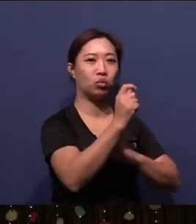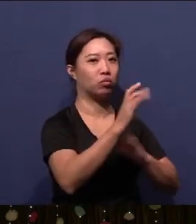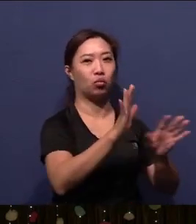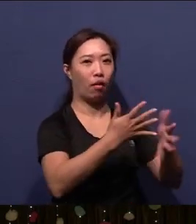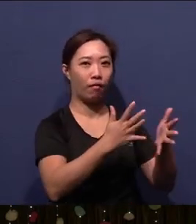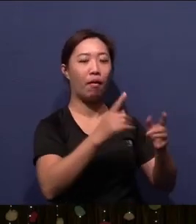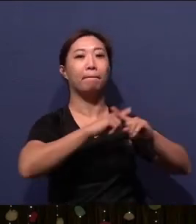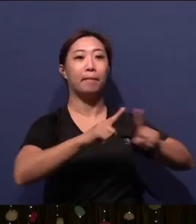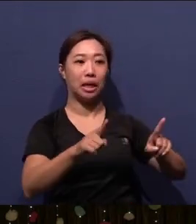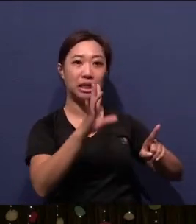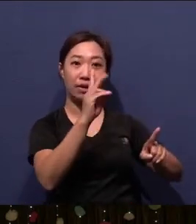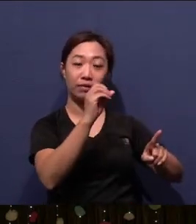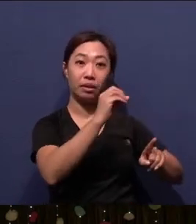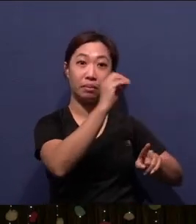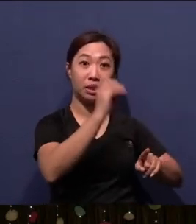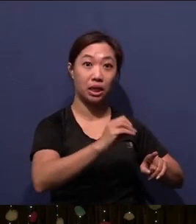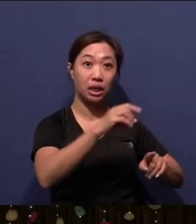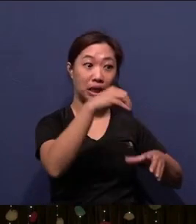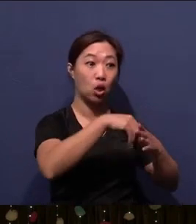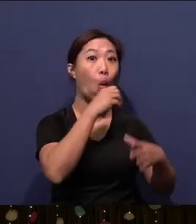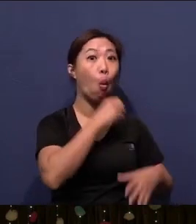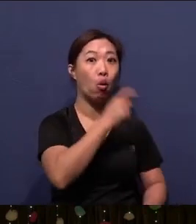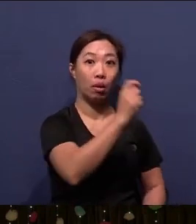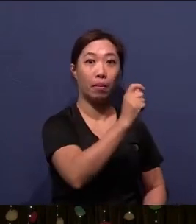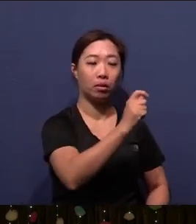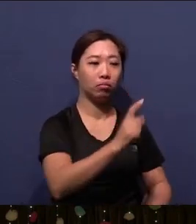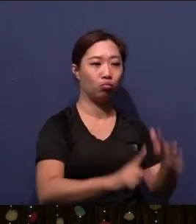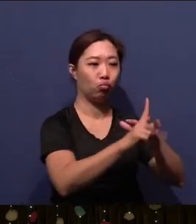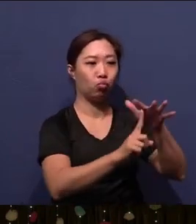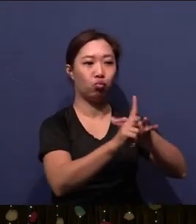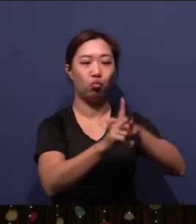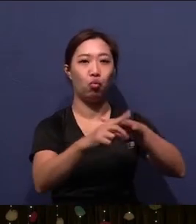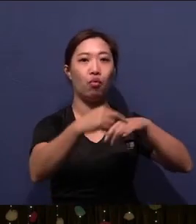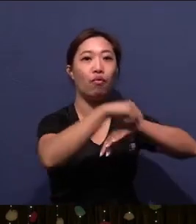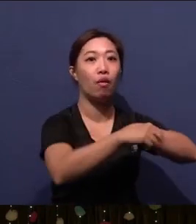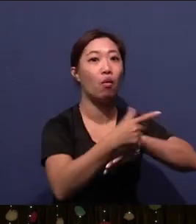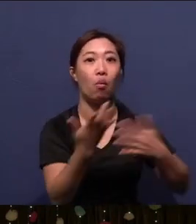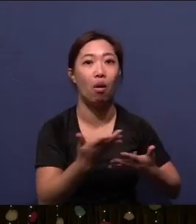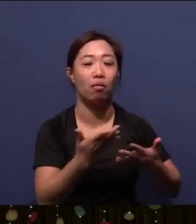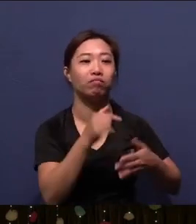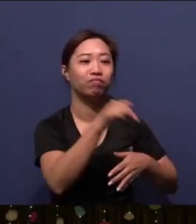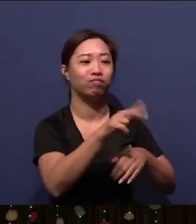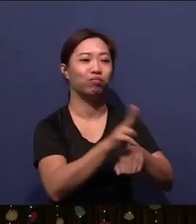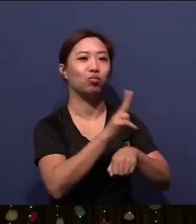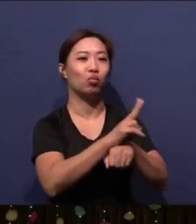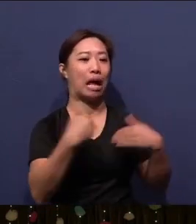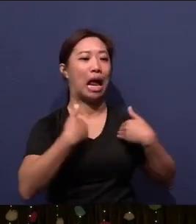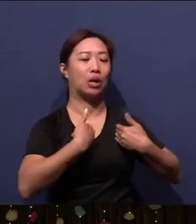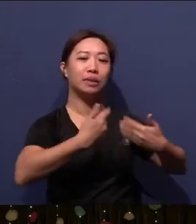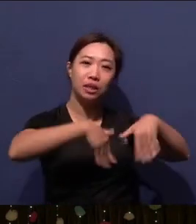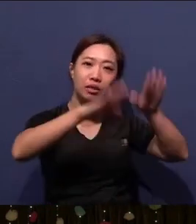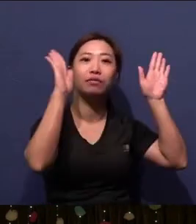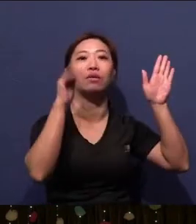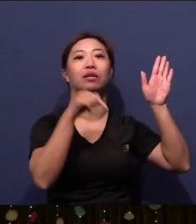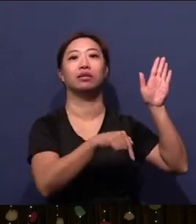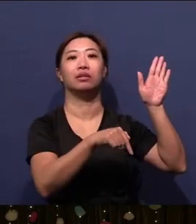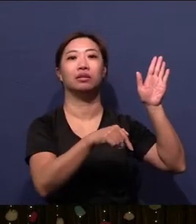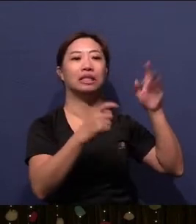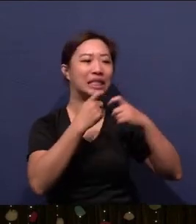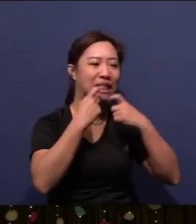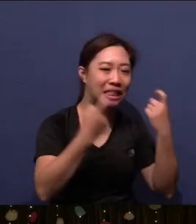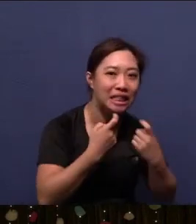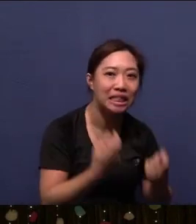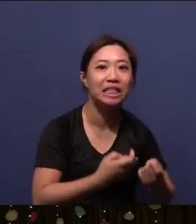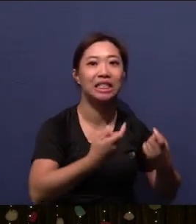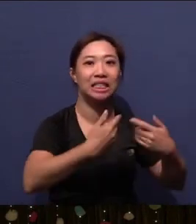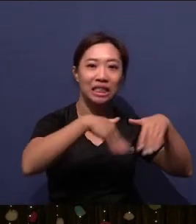But 70% of the time when it appears in the Old Testament is referenced to their use as animal sacrifice, such as sin